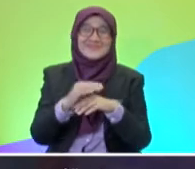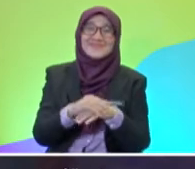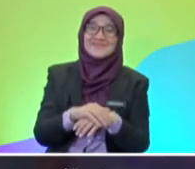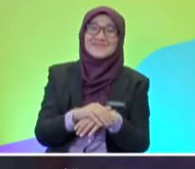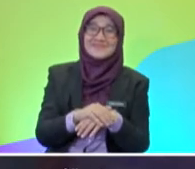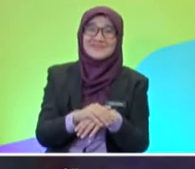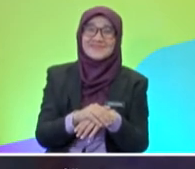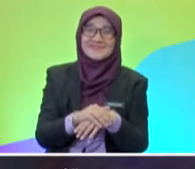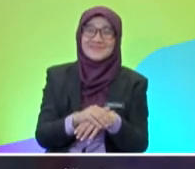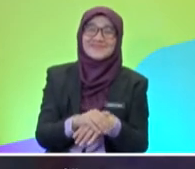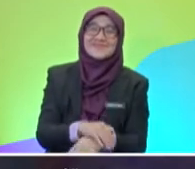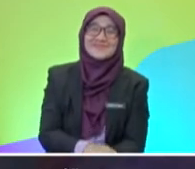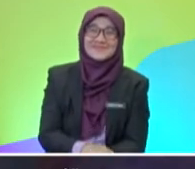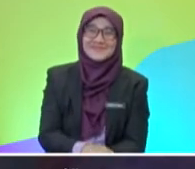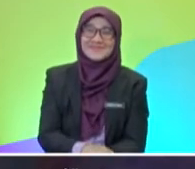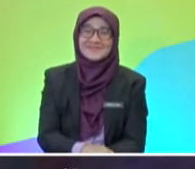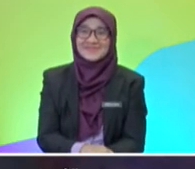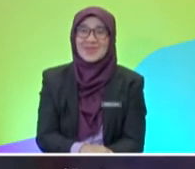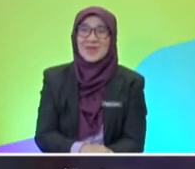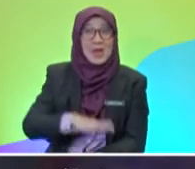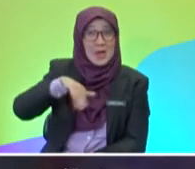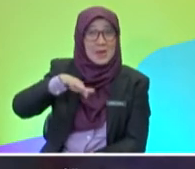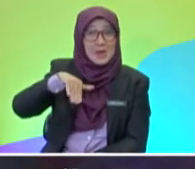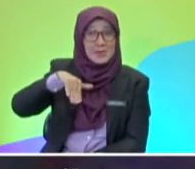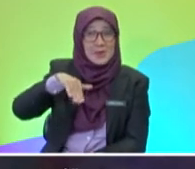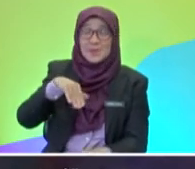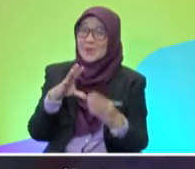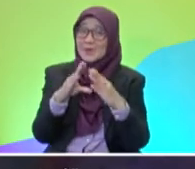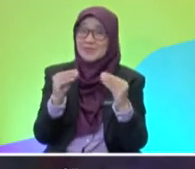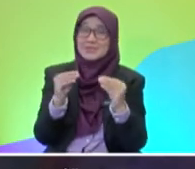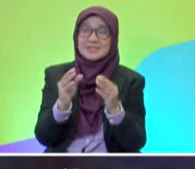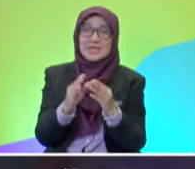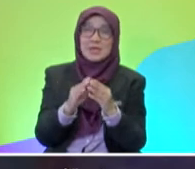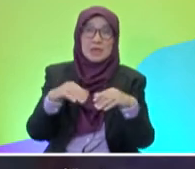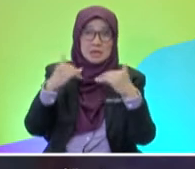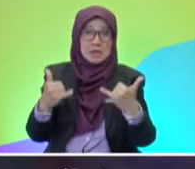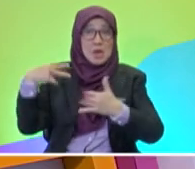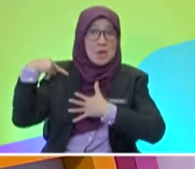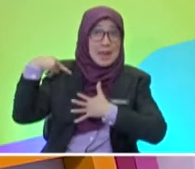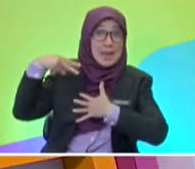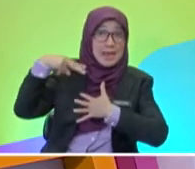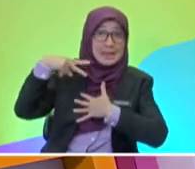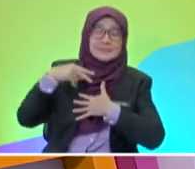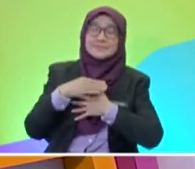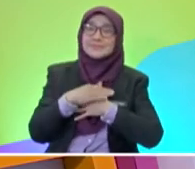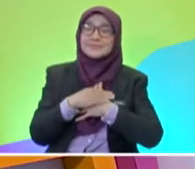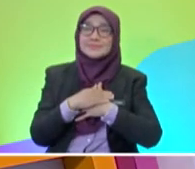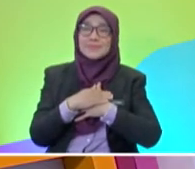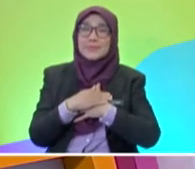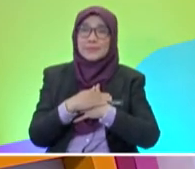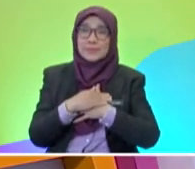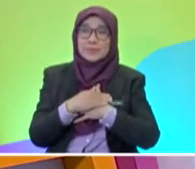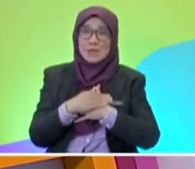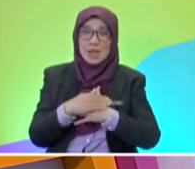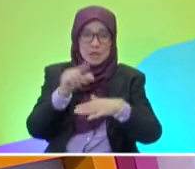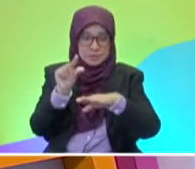So I have a caterpillar on my head, but it's not done yet. It's not done yet. Yes. Now let's put the lid. Right. And this is where we use the straws.